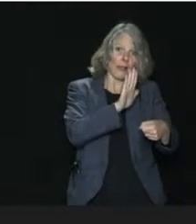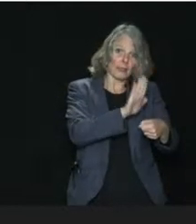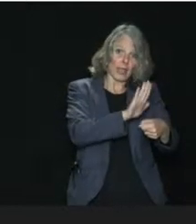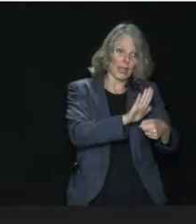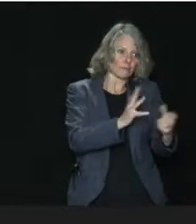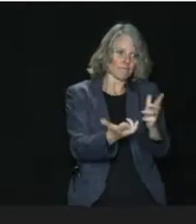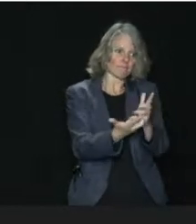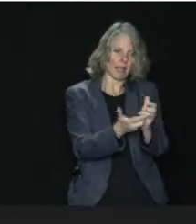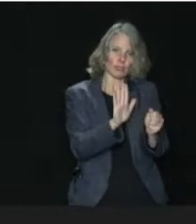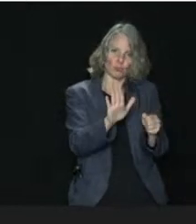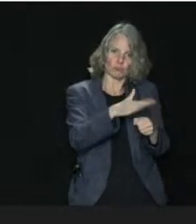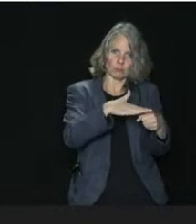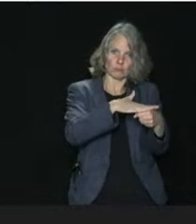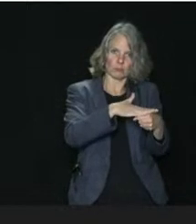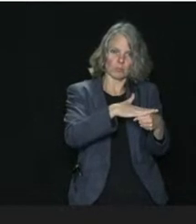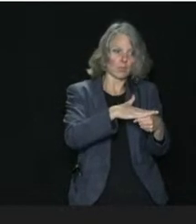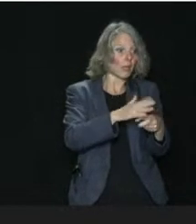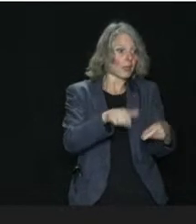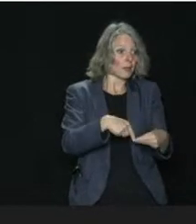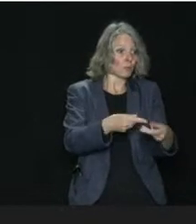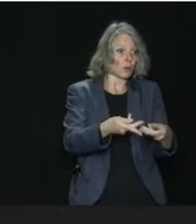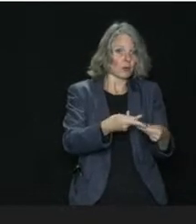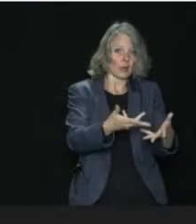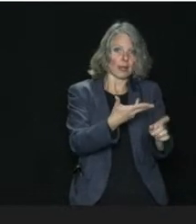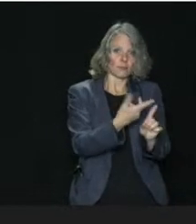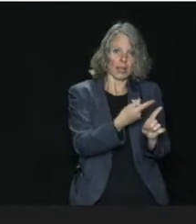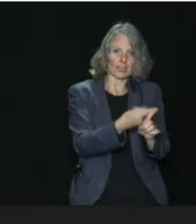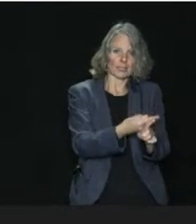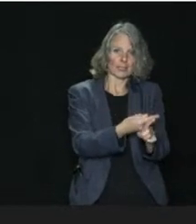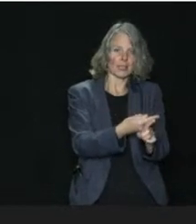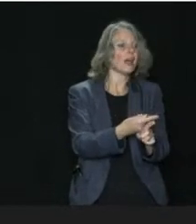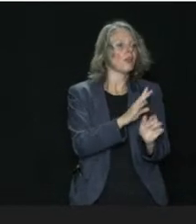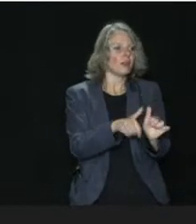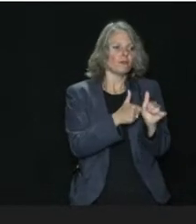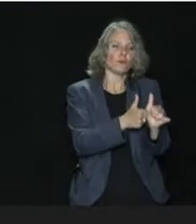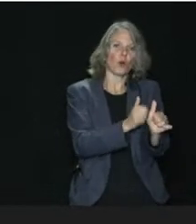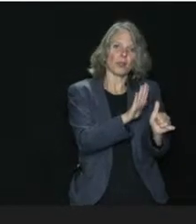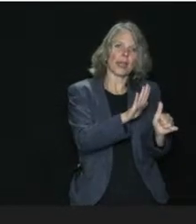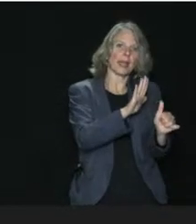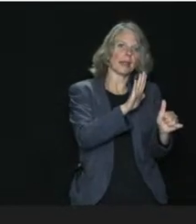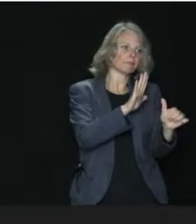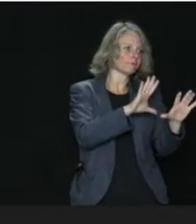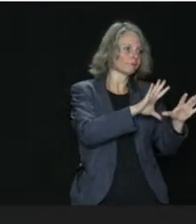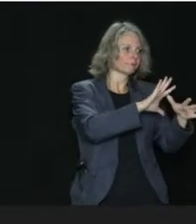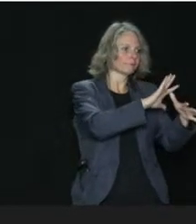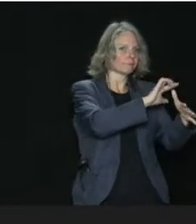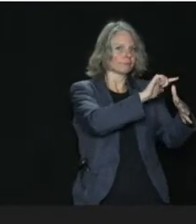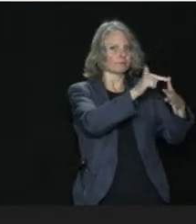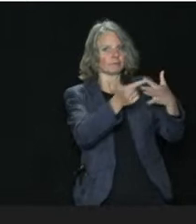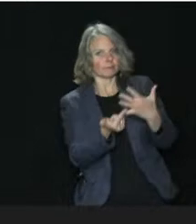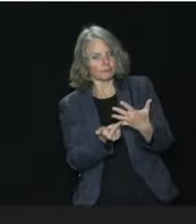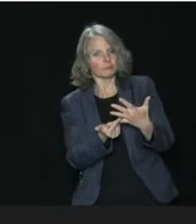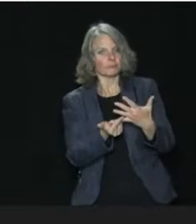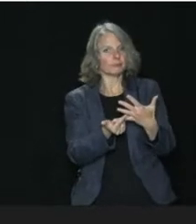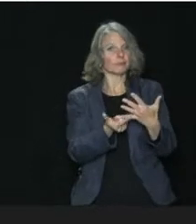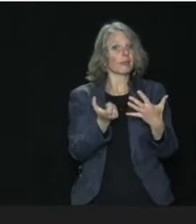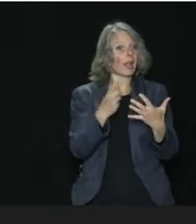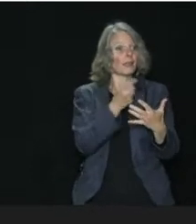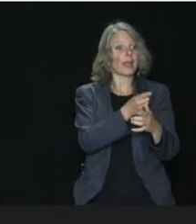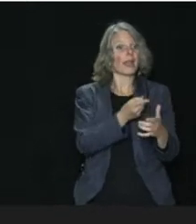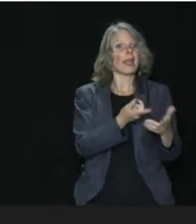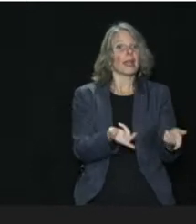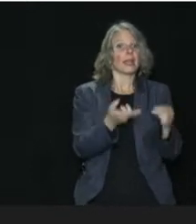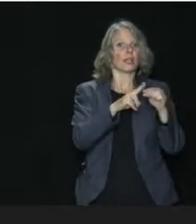rolling out the vaccine and in a certain order as they are expanding their